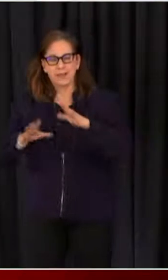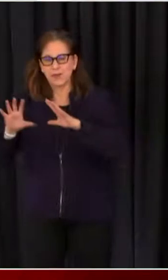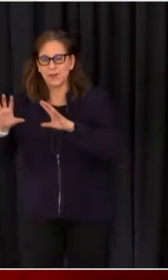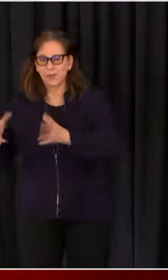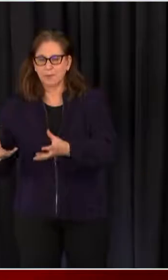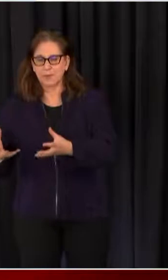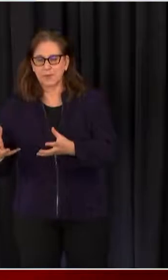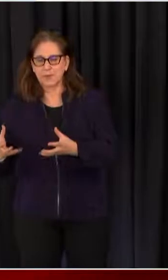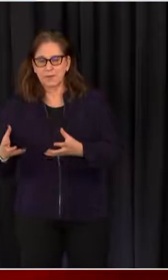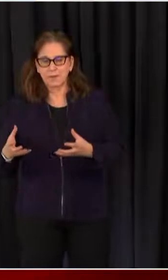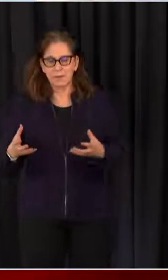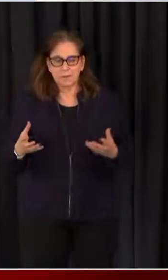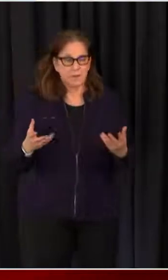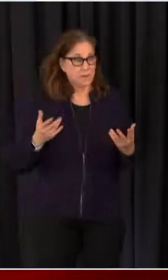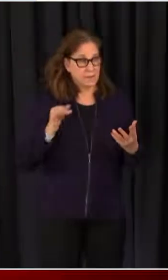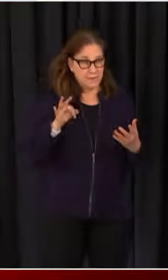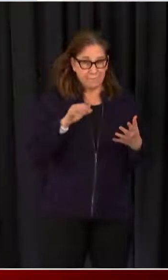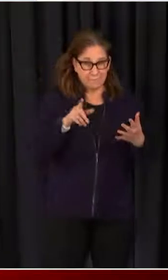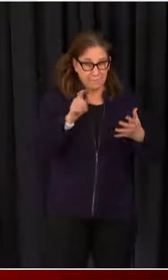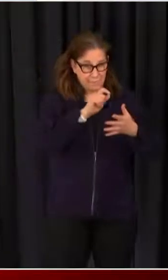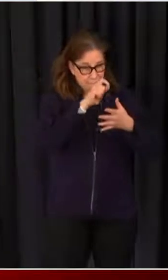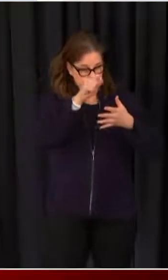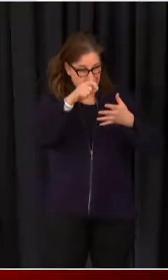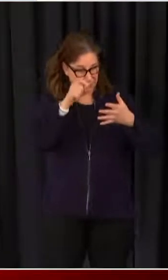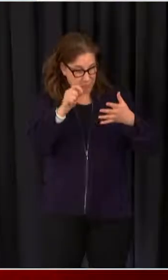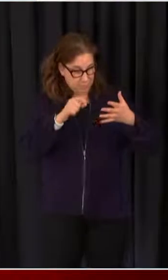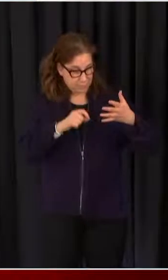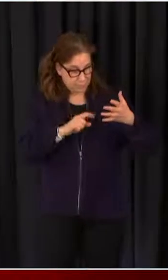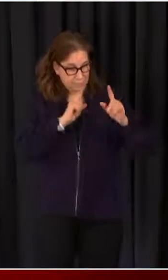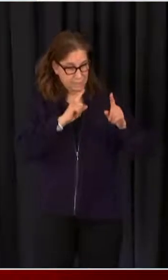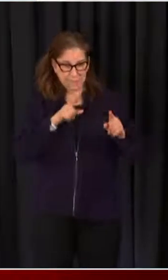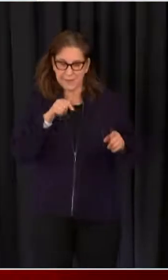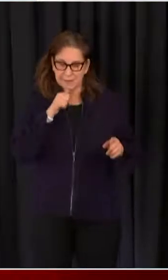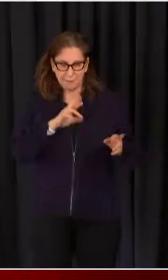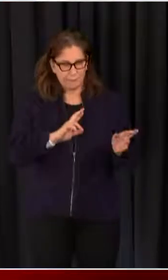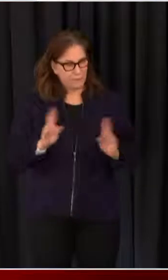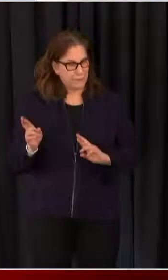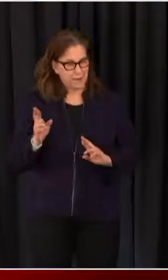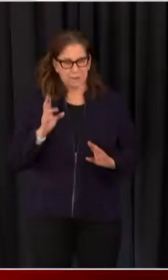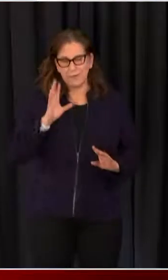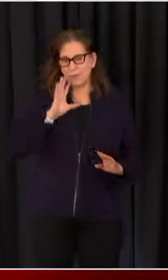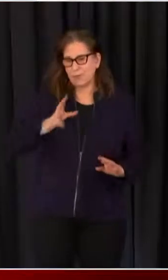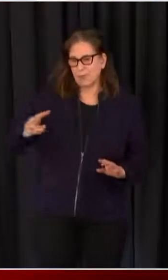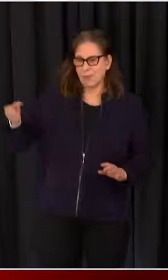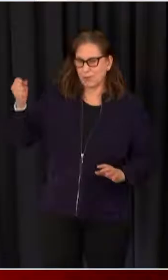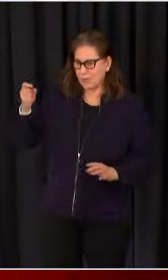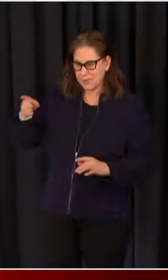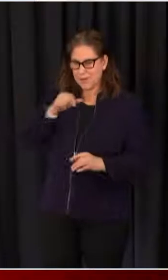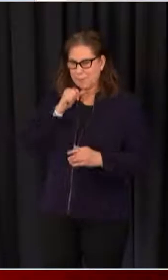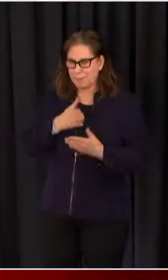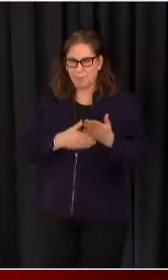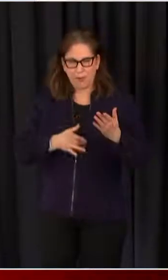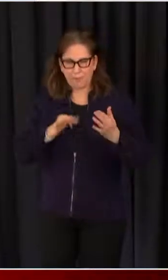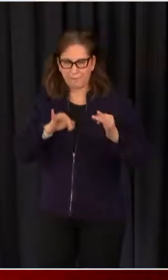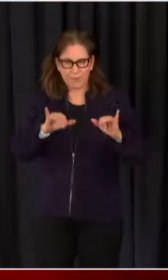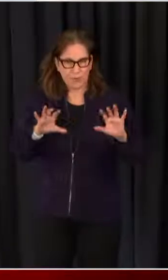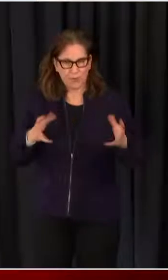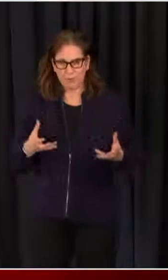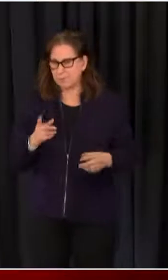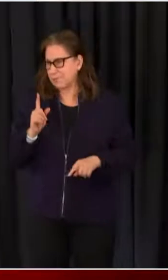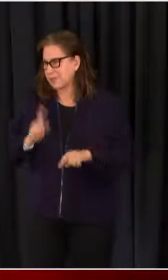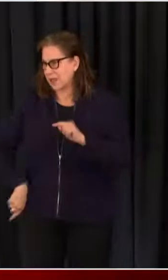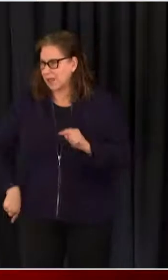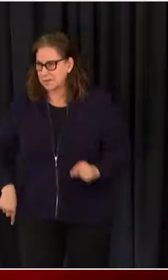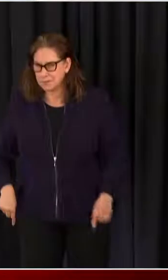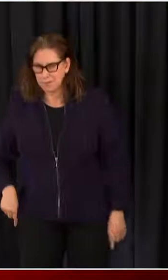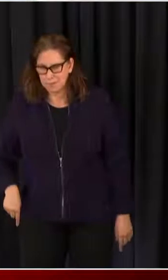not meeting any of our current criteria, to pre-register, believing that they're creating a place for themselves in line, or that